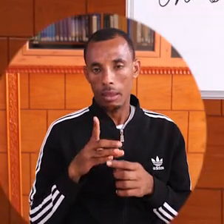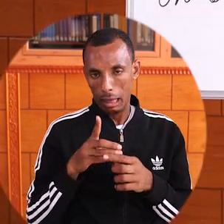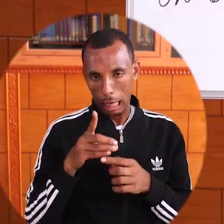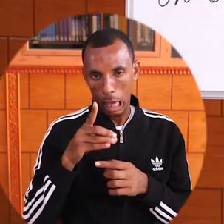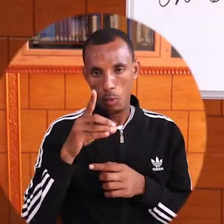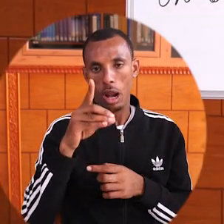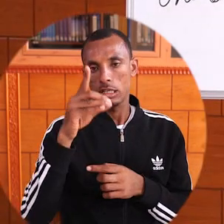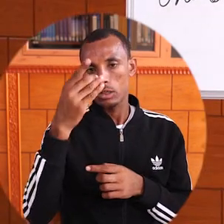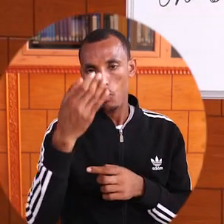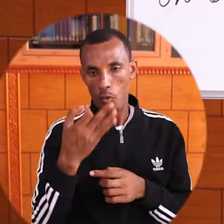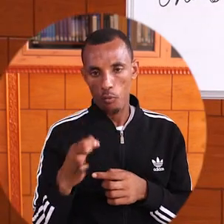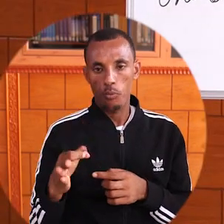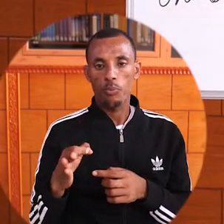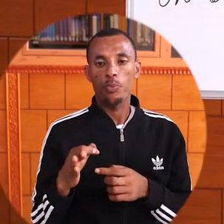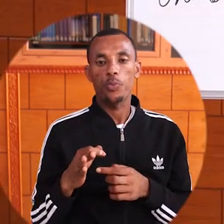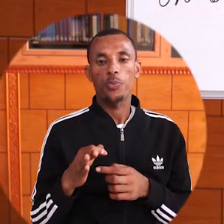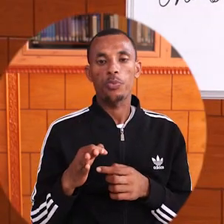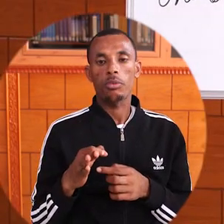diagonals of